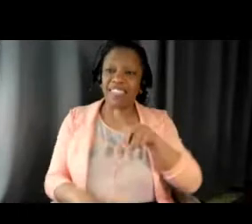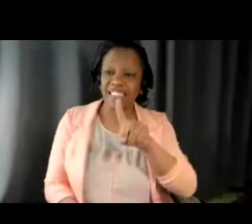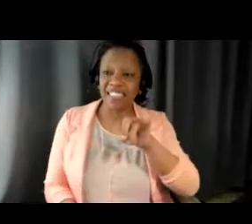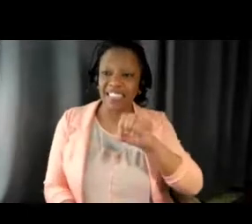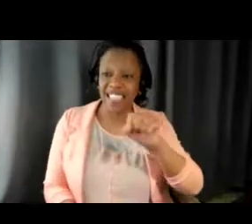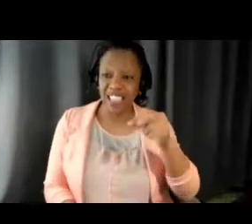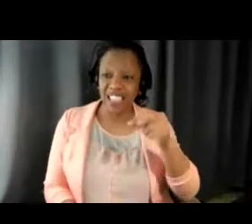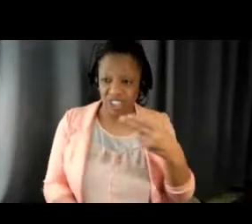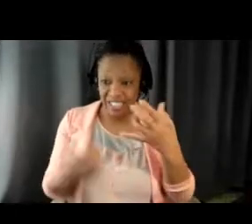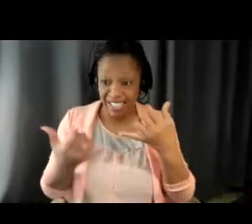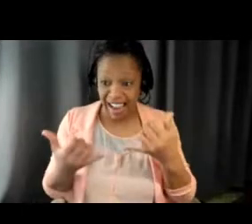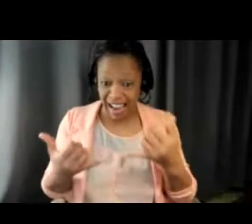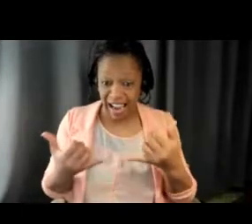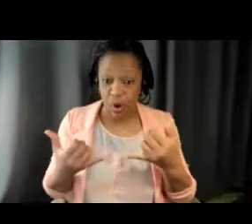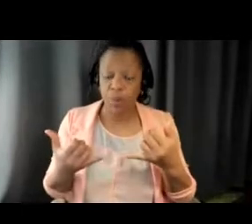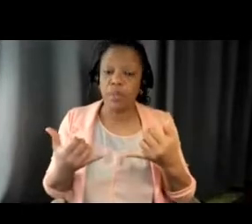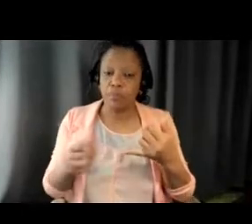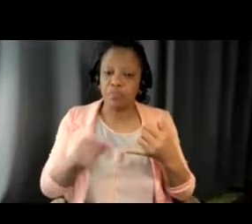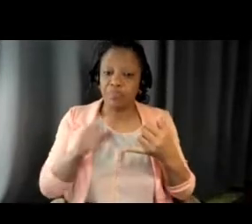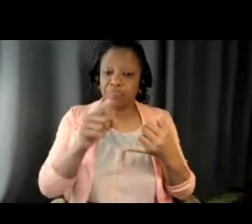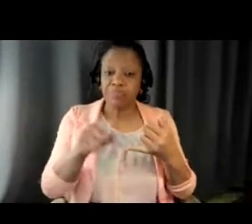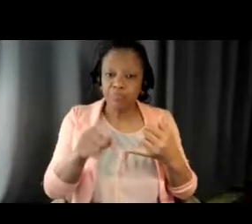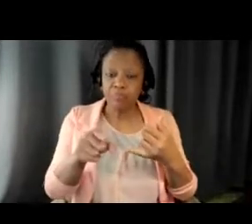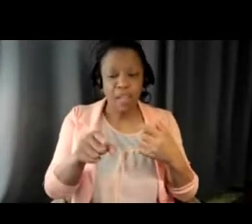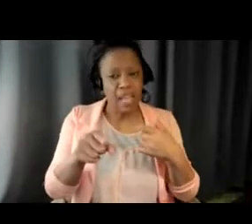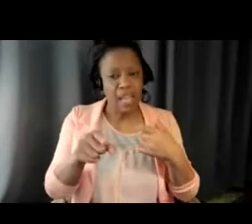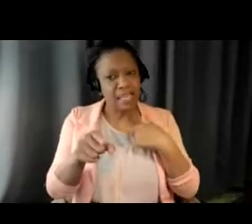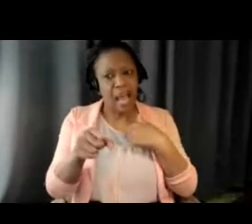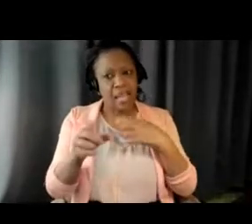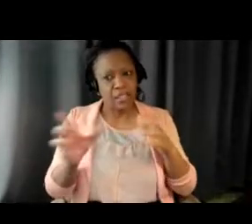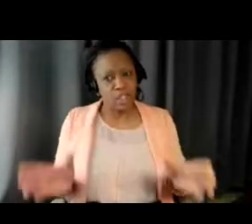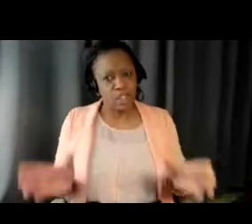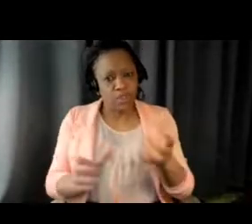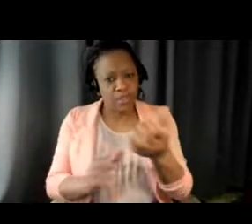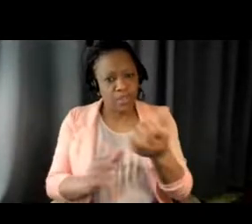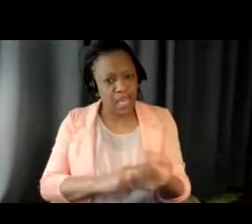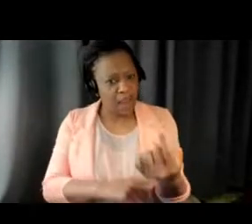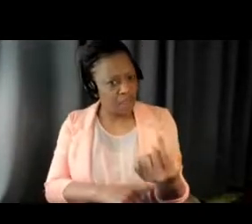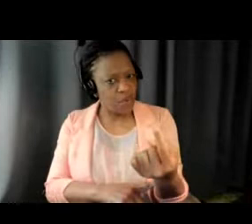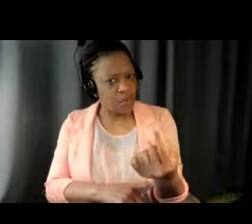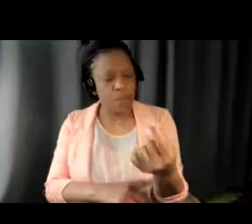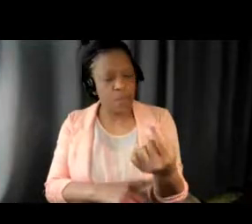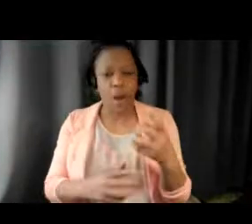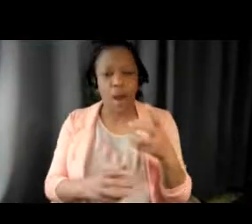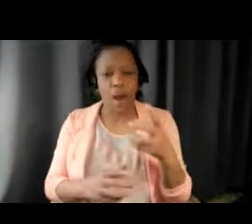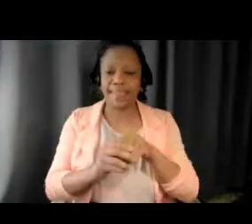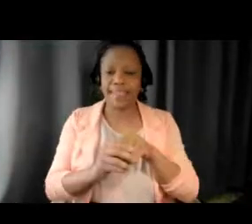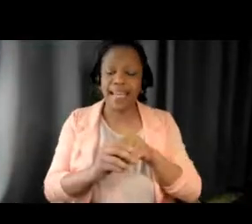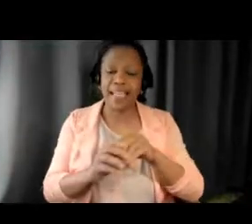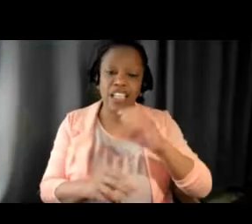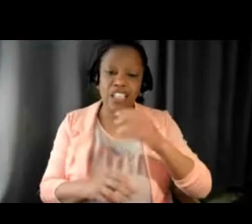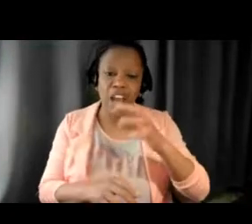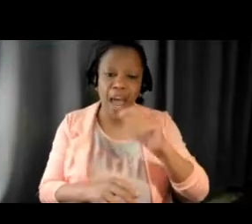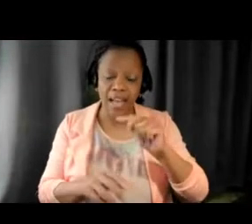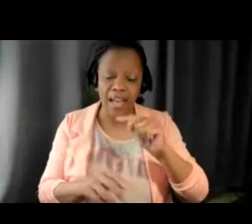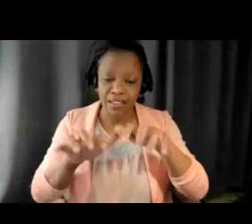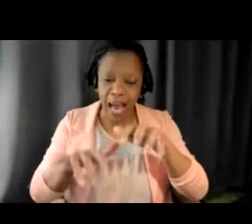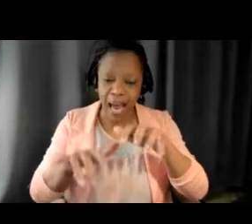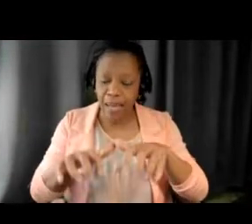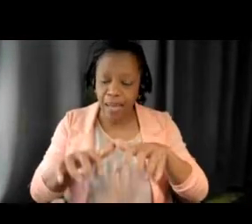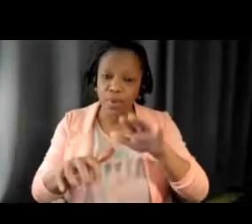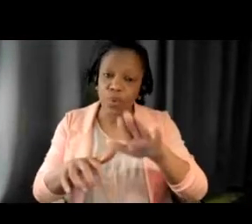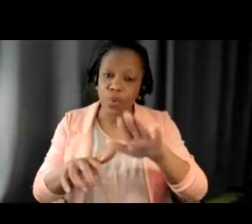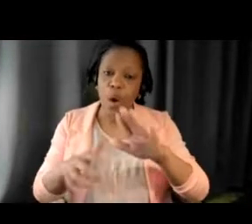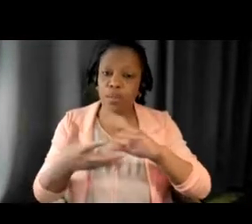sharing your story about your dish. Yes. And I encourage everybody themselves also to, in the chat, to share a story of a dish that's significant